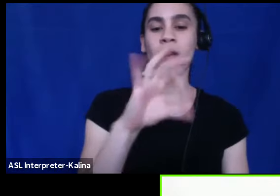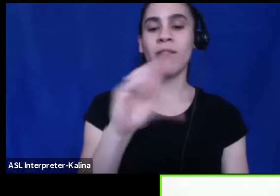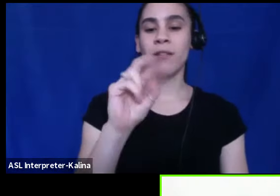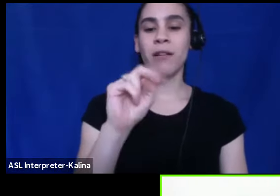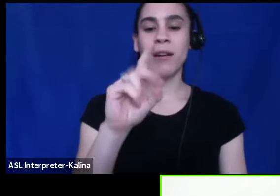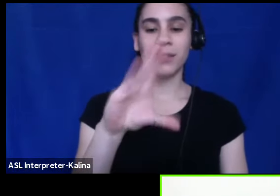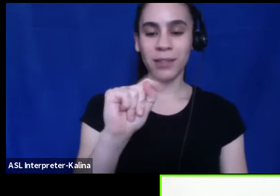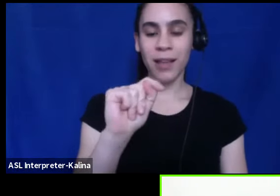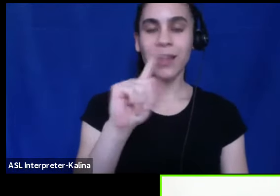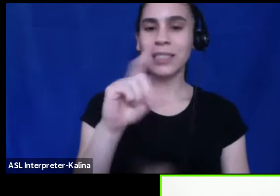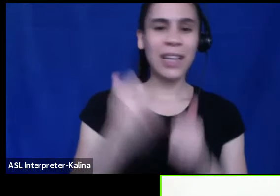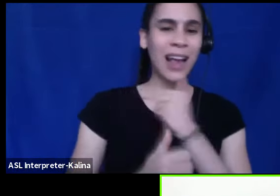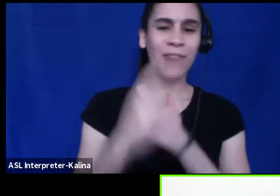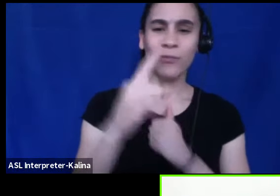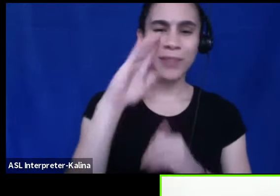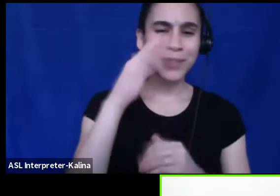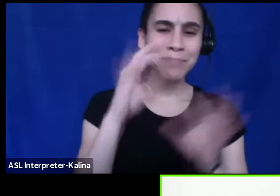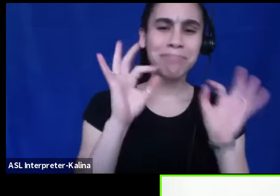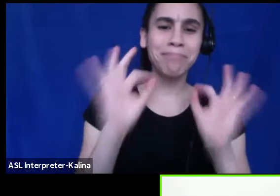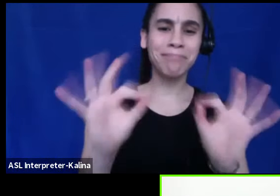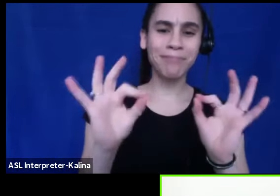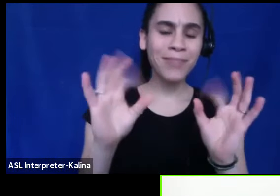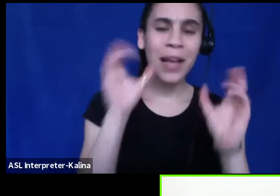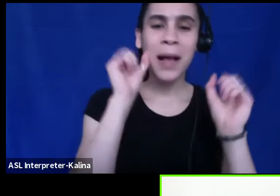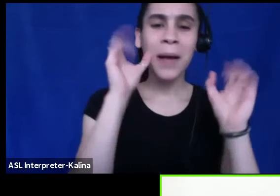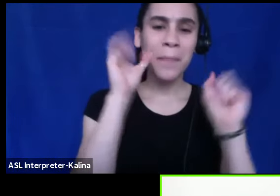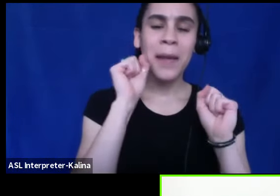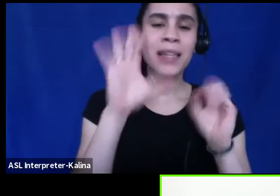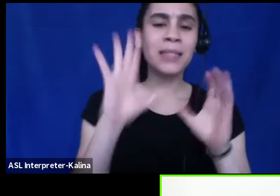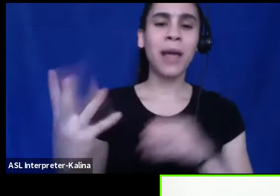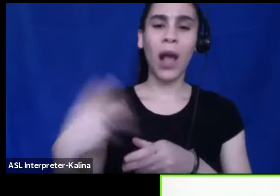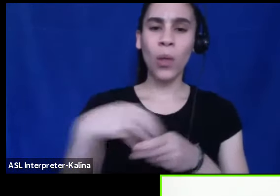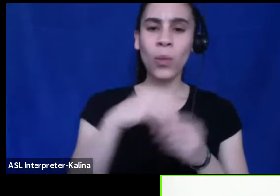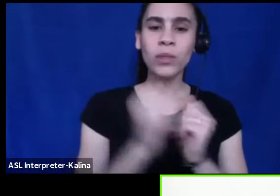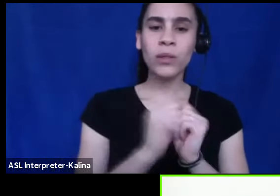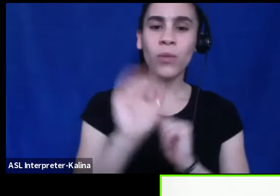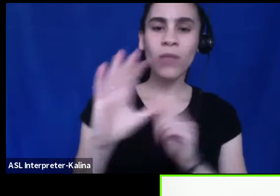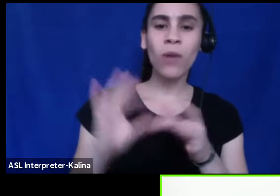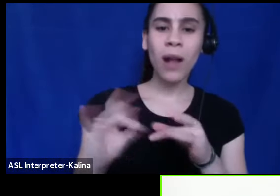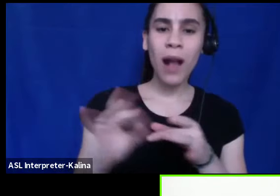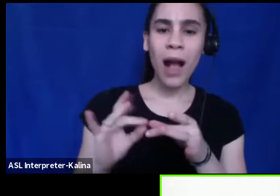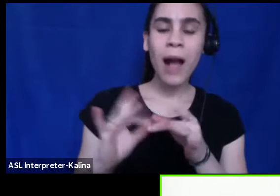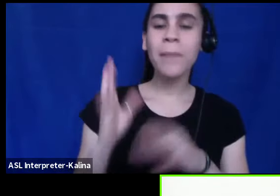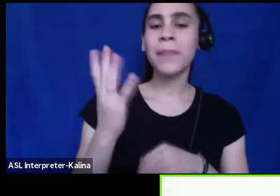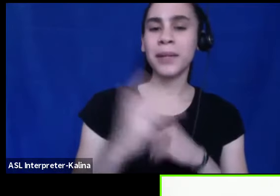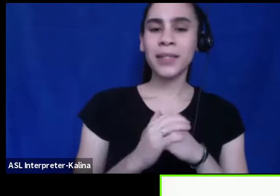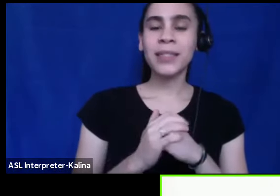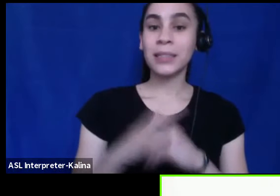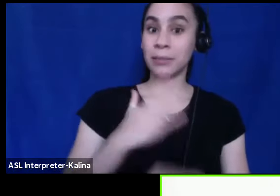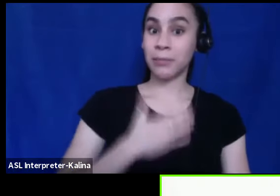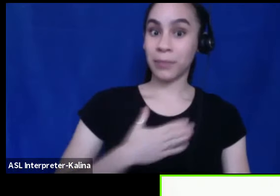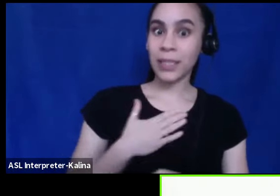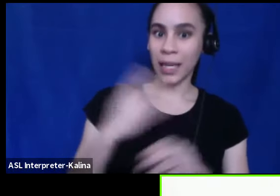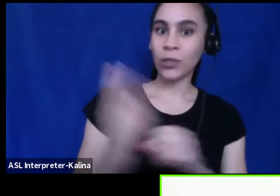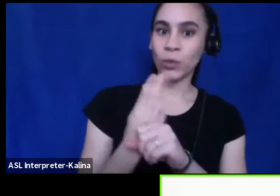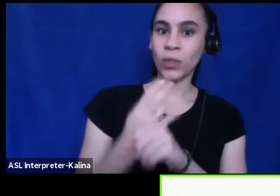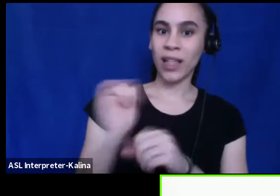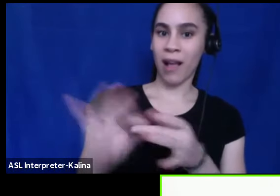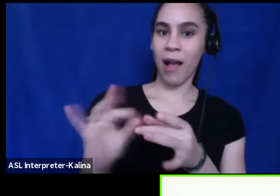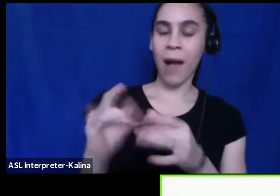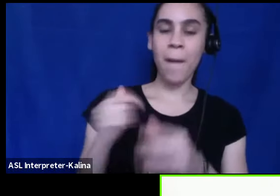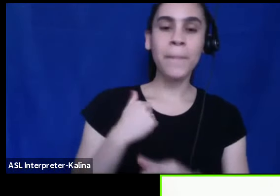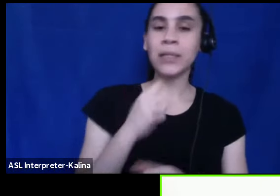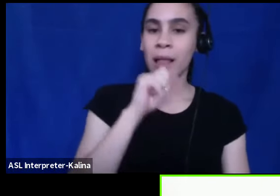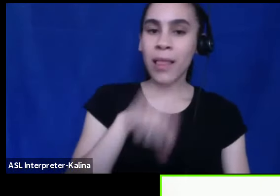So just be radically inclusive in your comments. And please do use the comment feature. Love to hear what you're thinking about, any